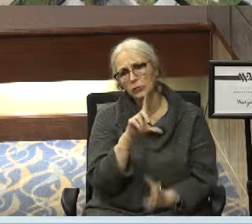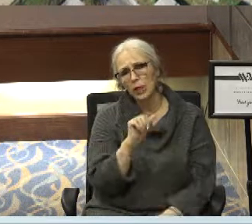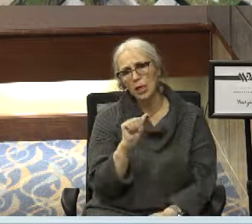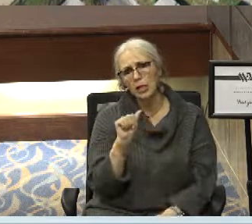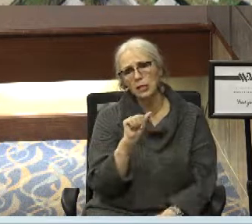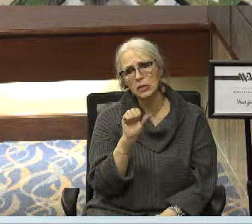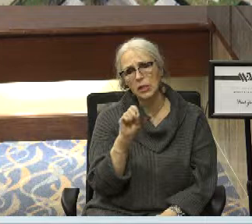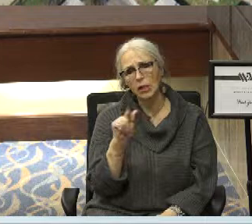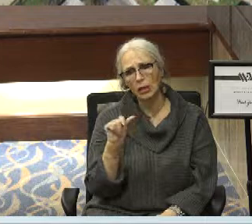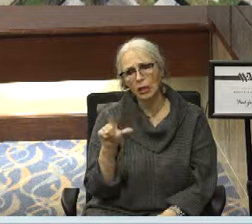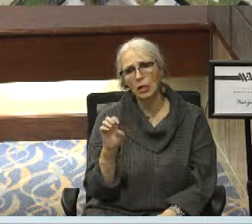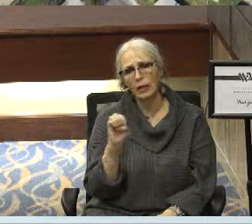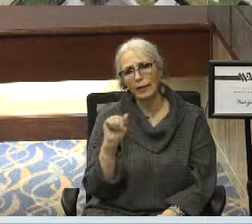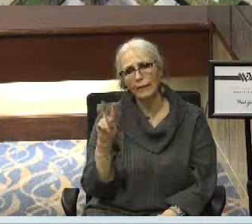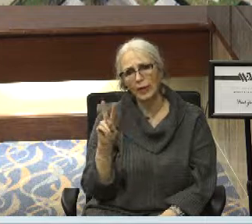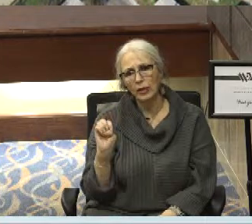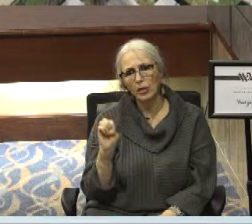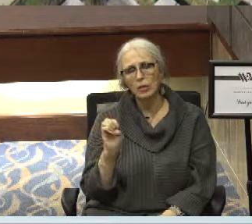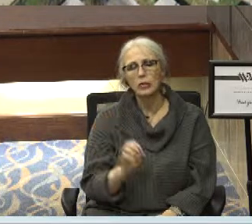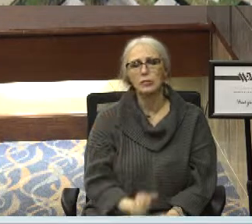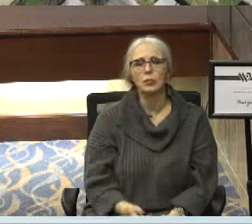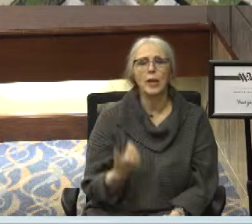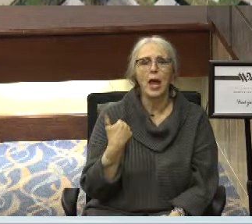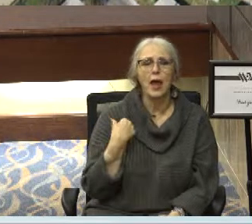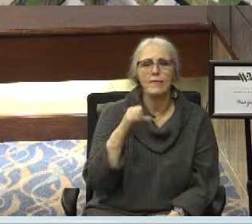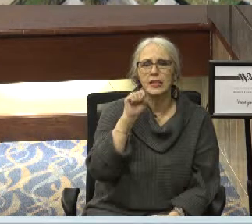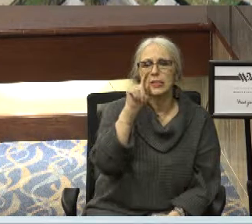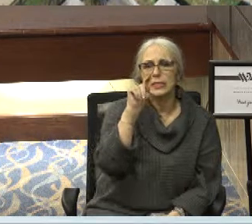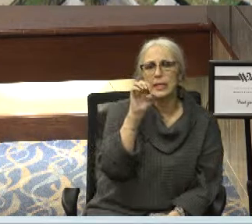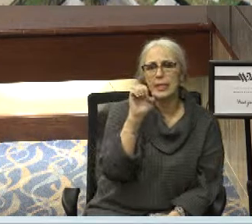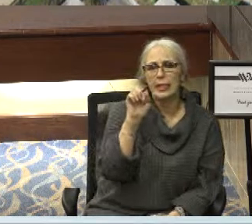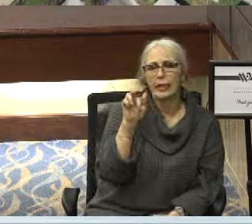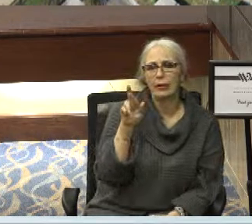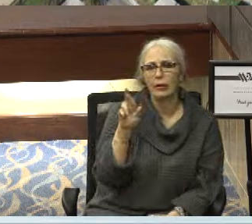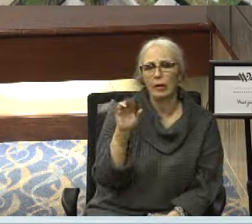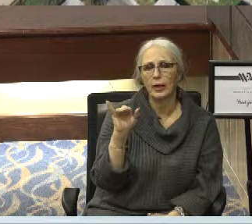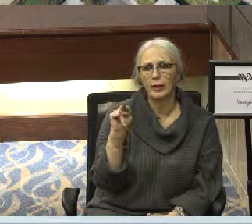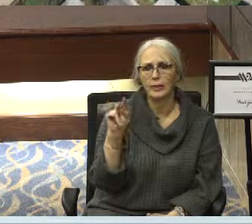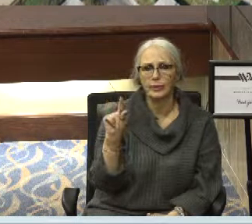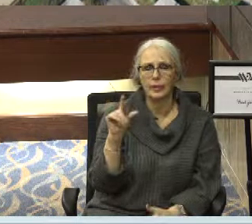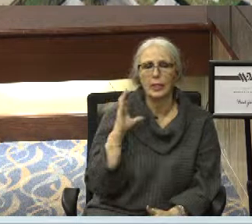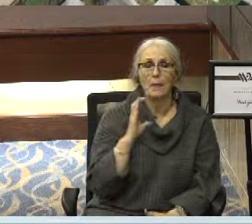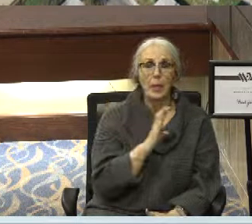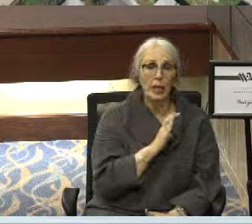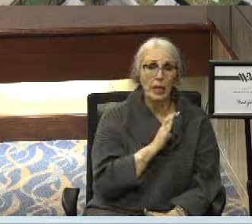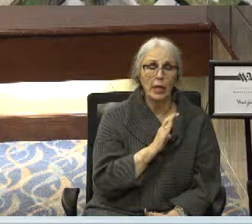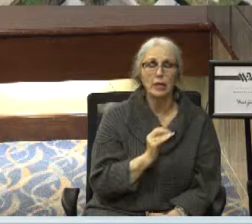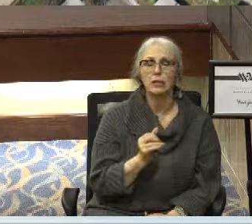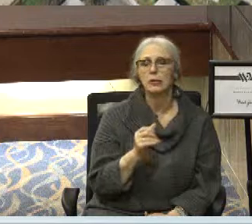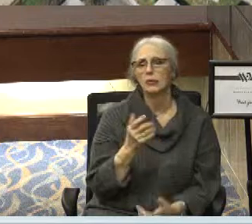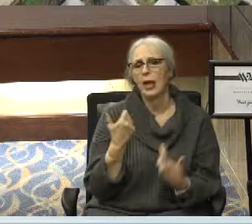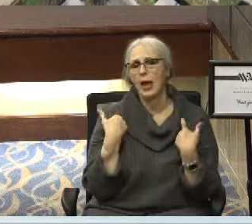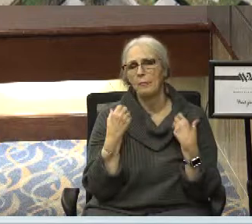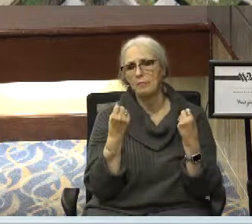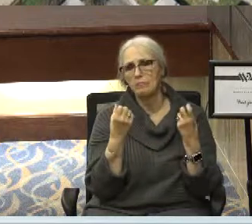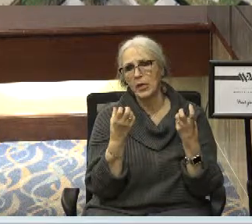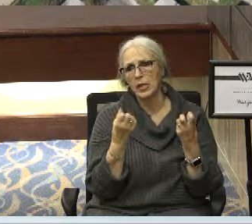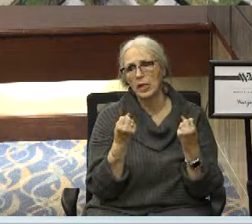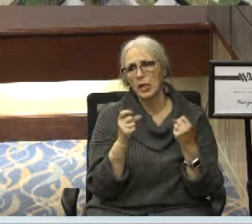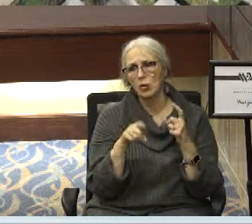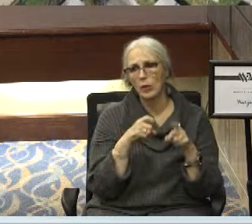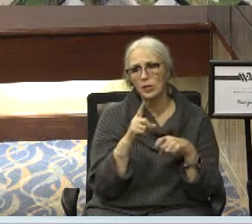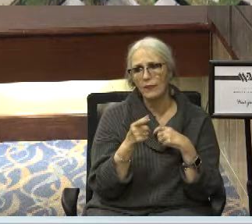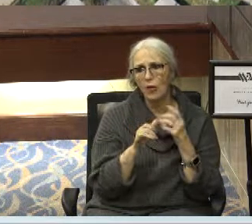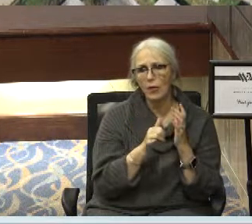Avenue Overlay Steering Committee. And we'll go through those, and then maybe there'll be some questions from that. And then